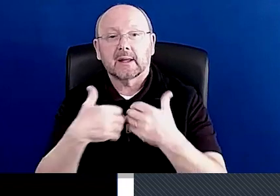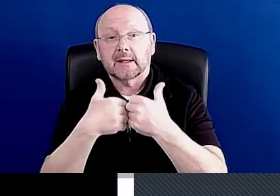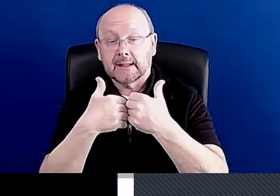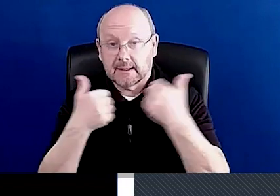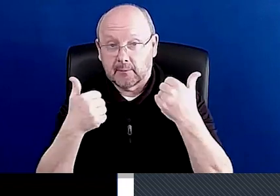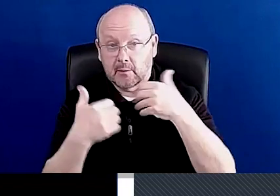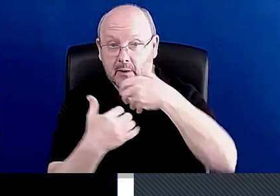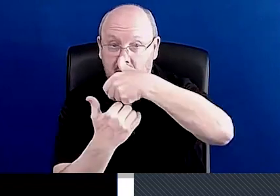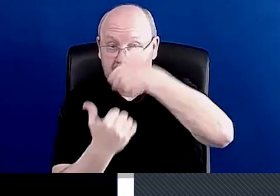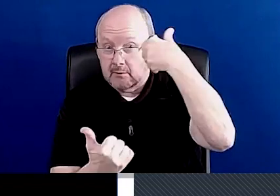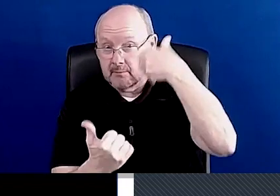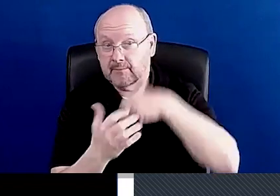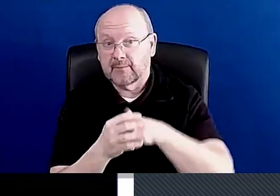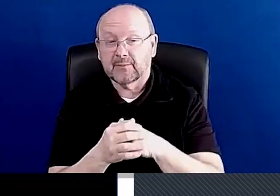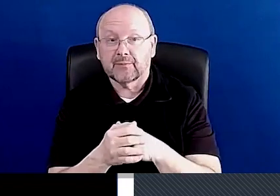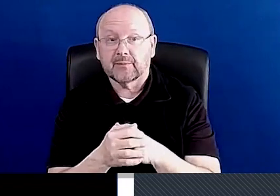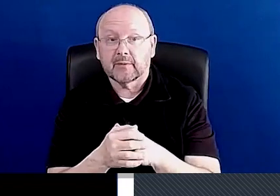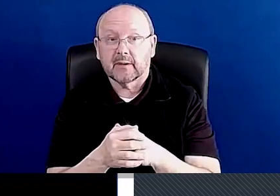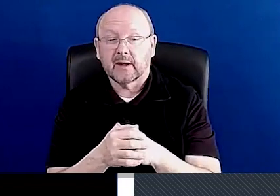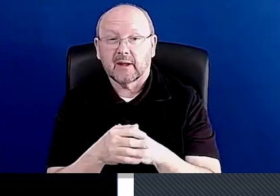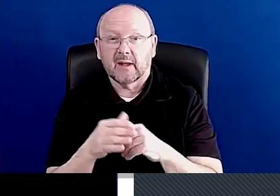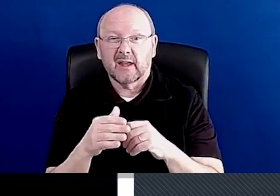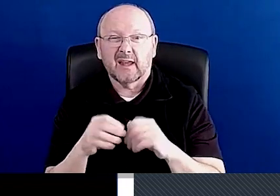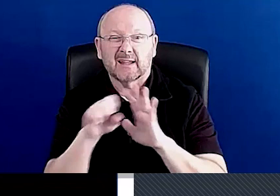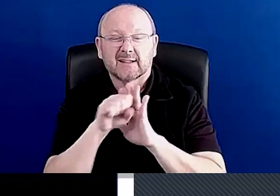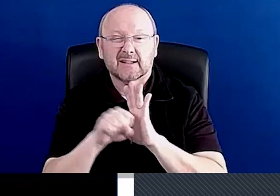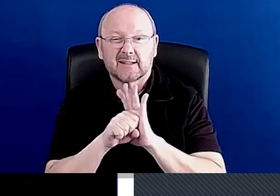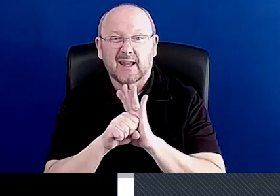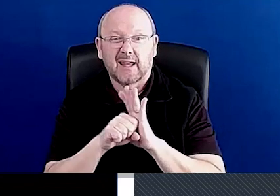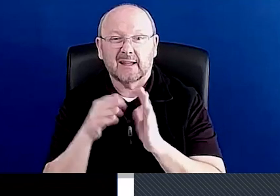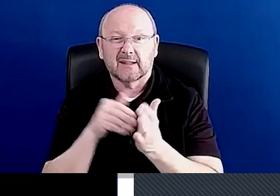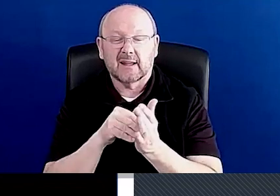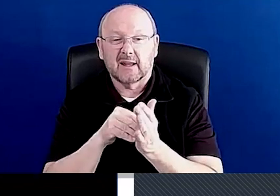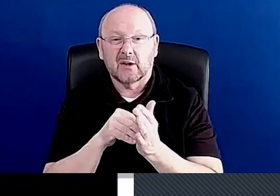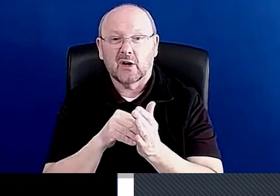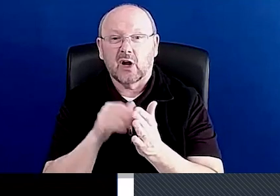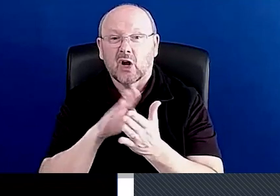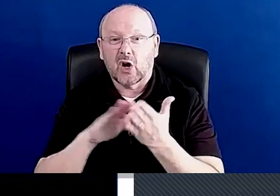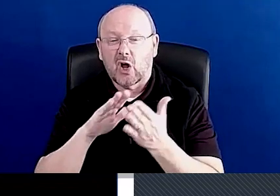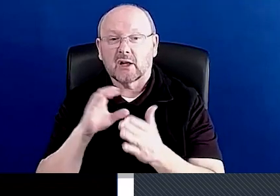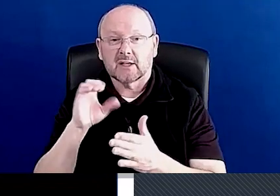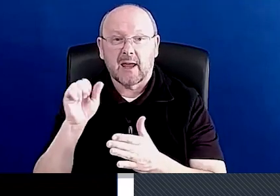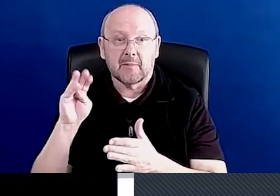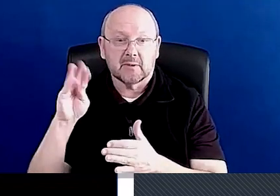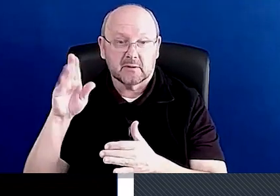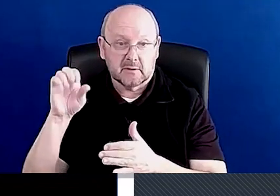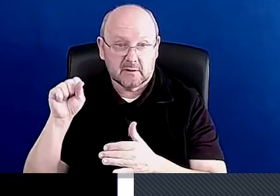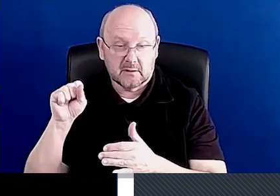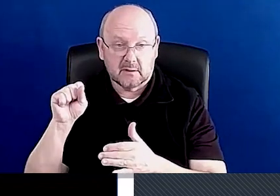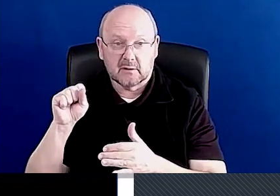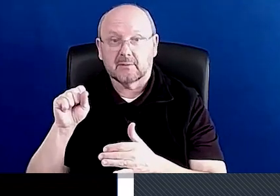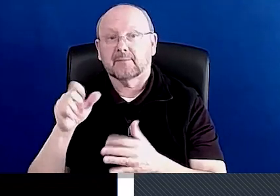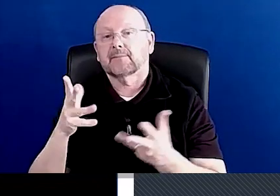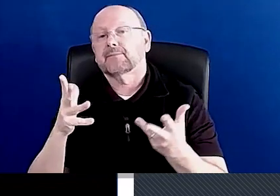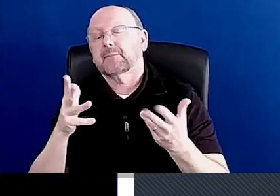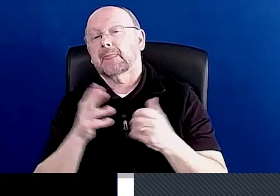our State Center Community College District campuses is in this manner. So